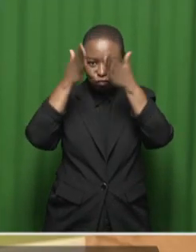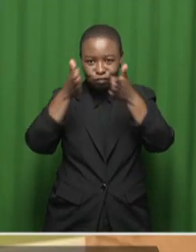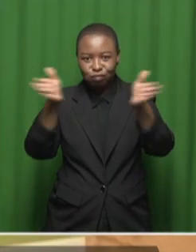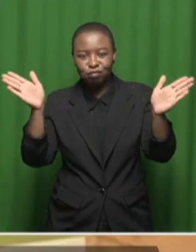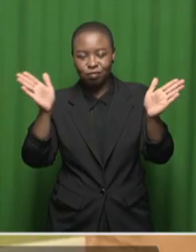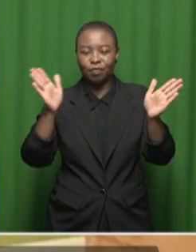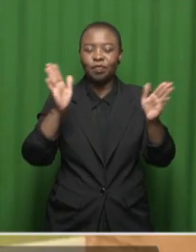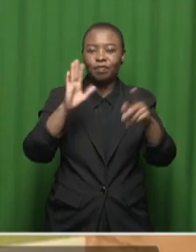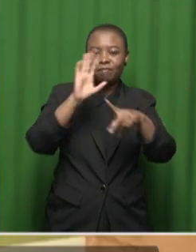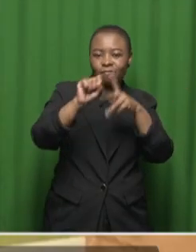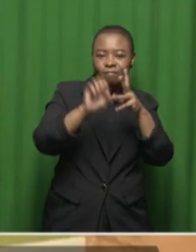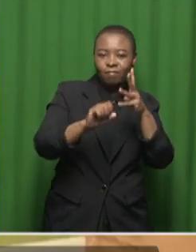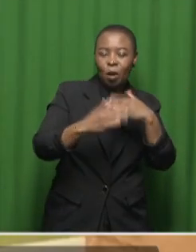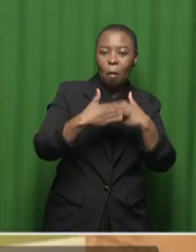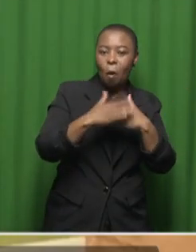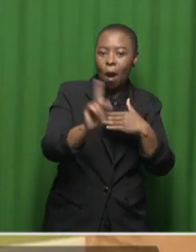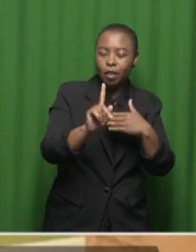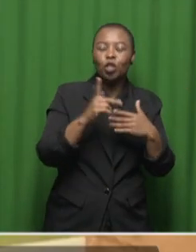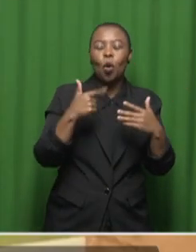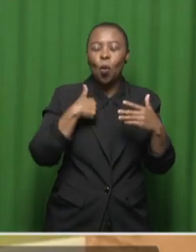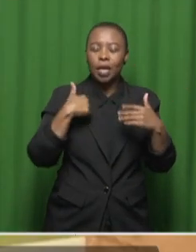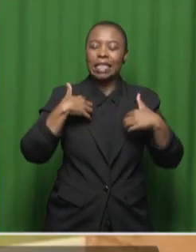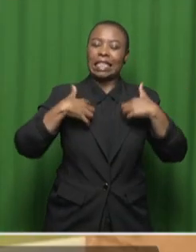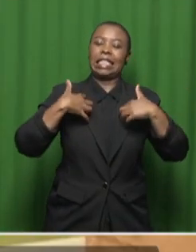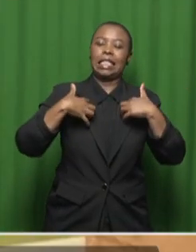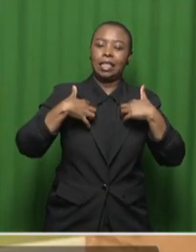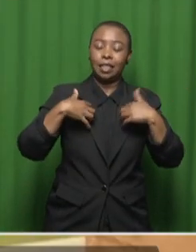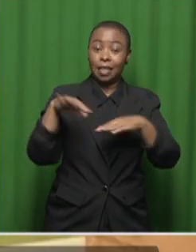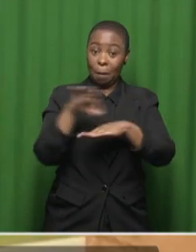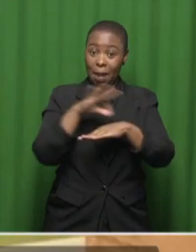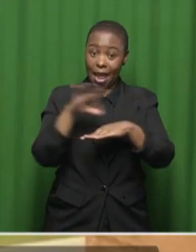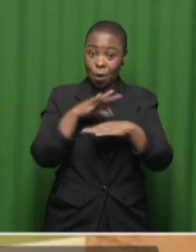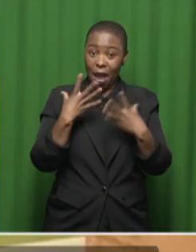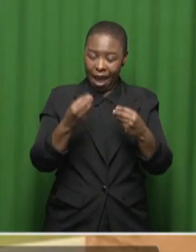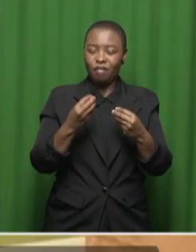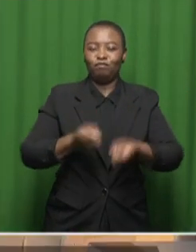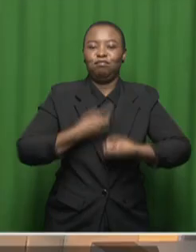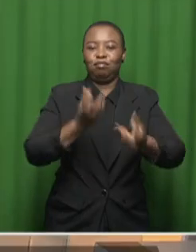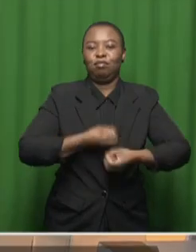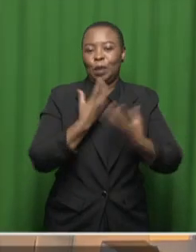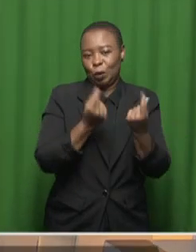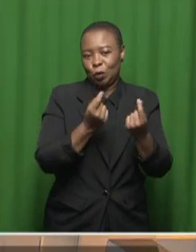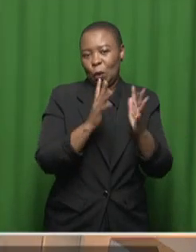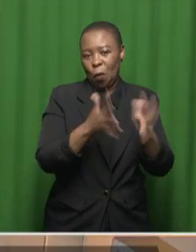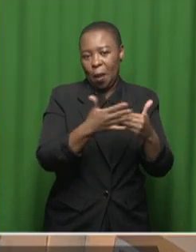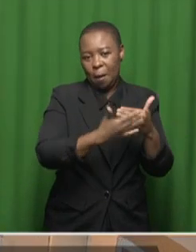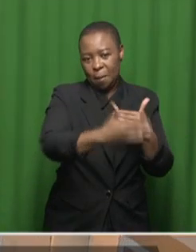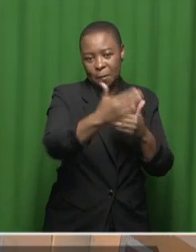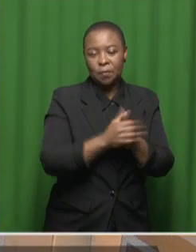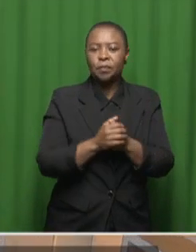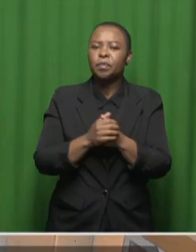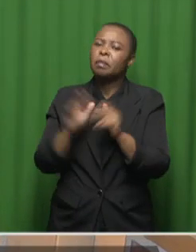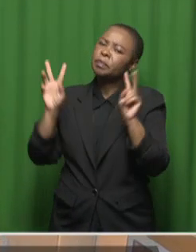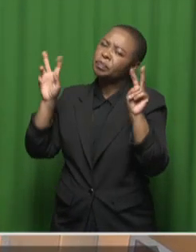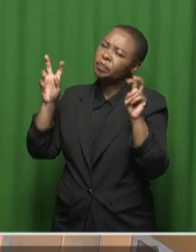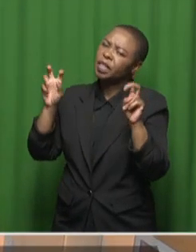on? So we certainly are excited to unpack some of the planned activity. Let's also just talk about the quality